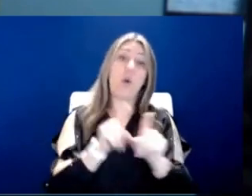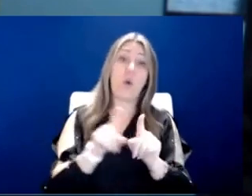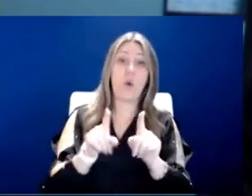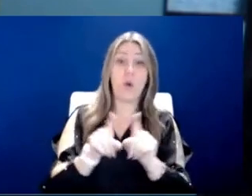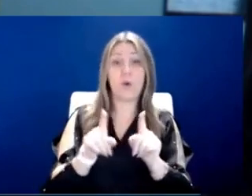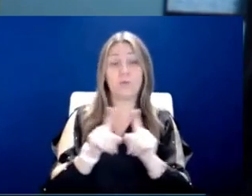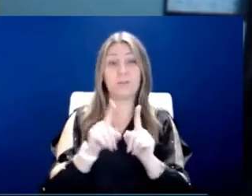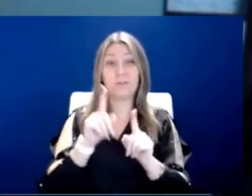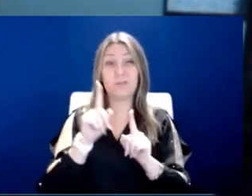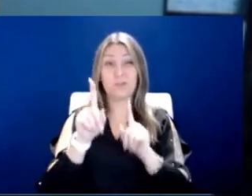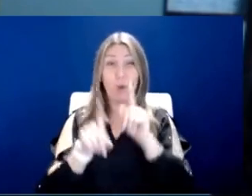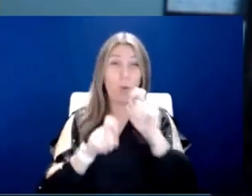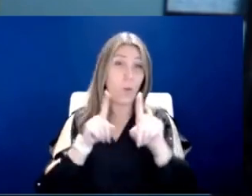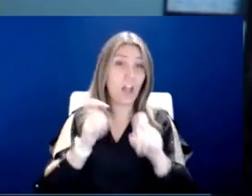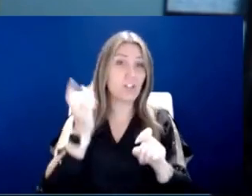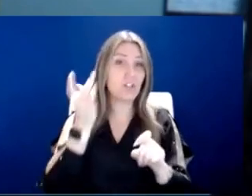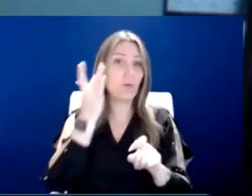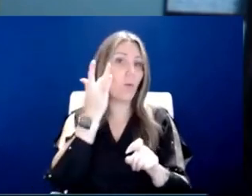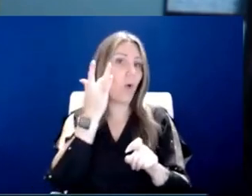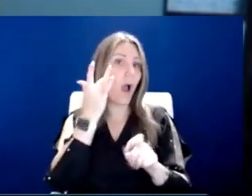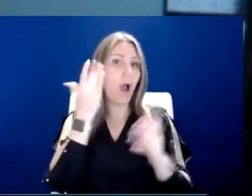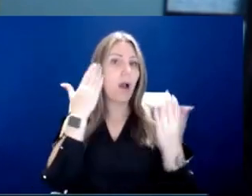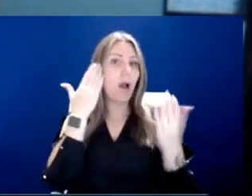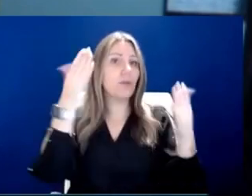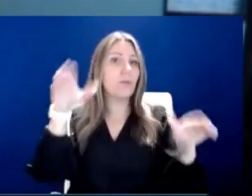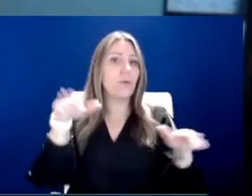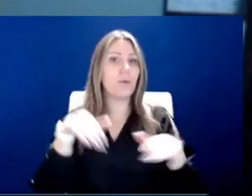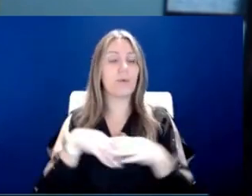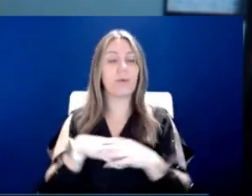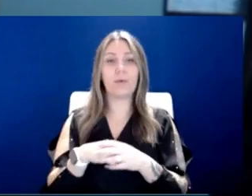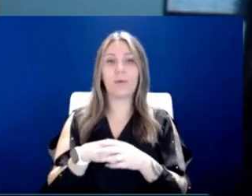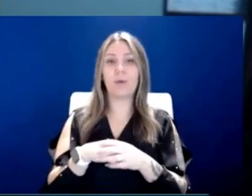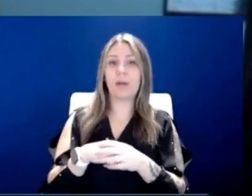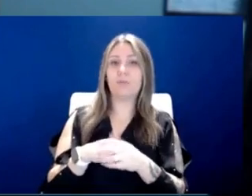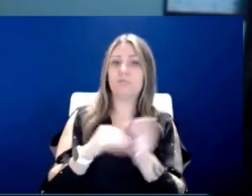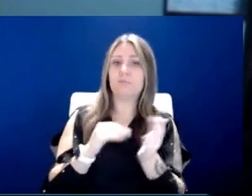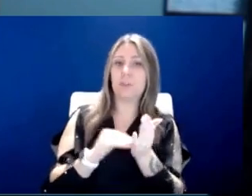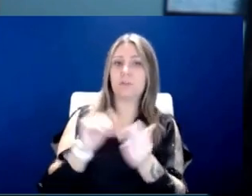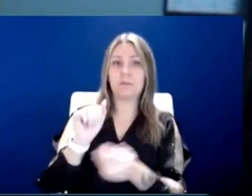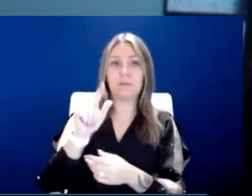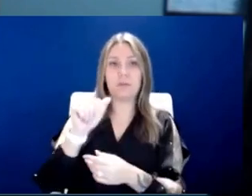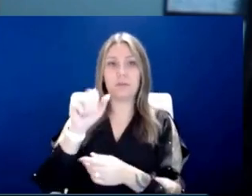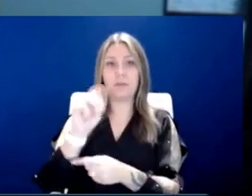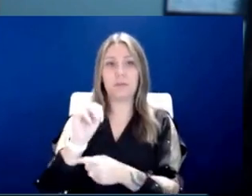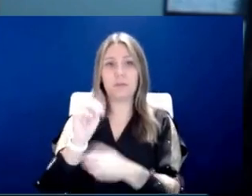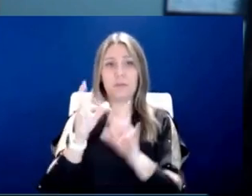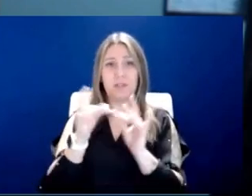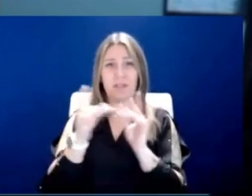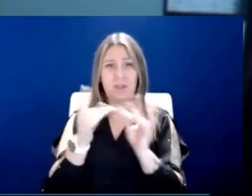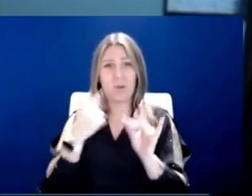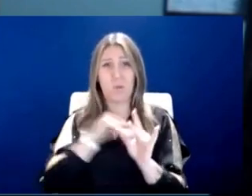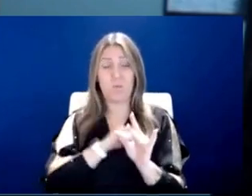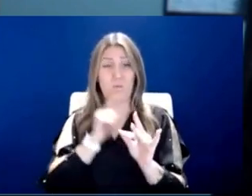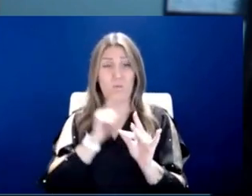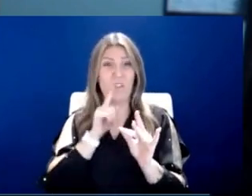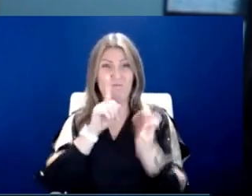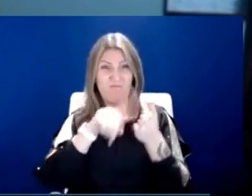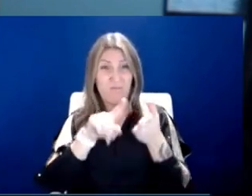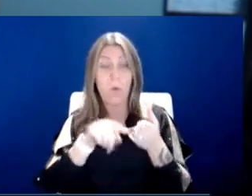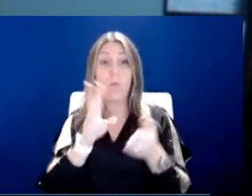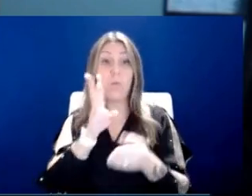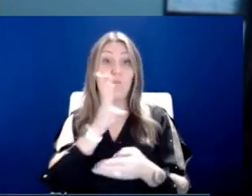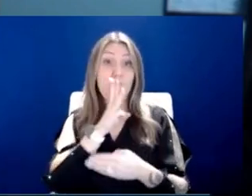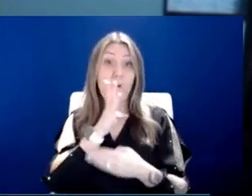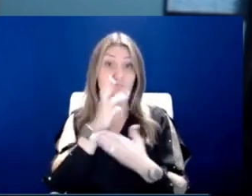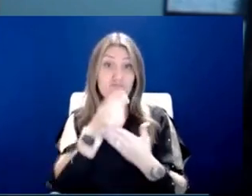as to, why they didn't know. And as Dr. Allman, we mentioned, we look at water sources, food, all the things that was just